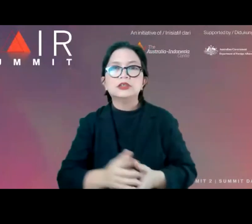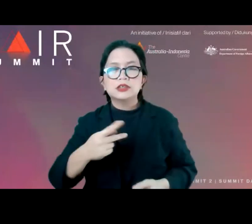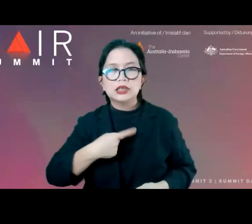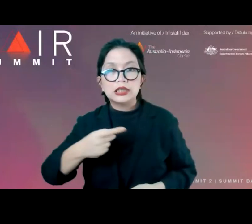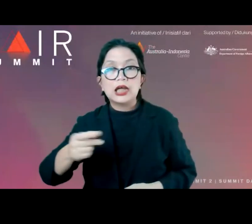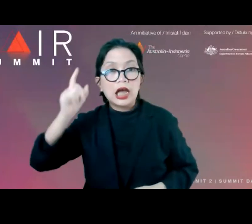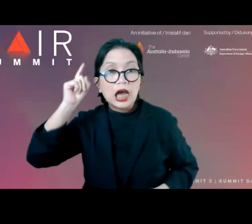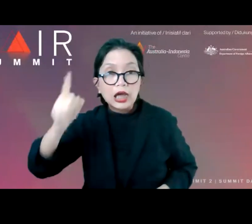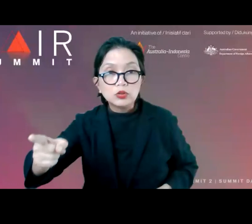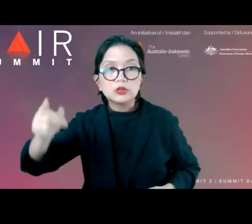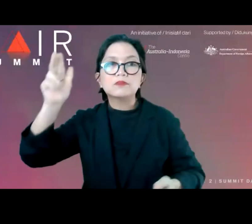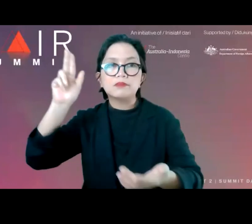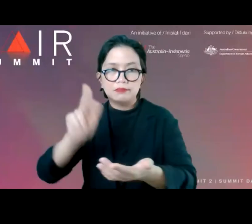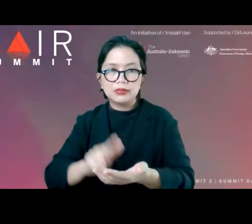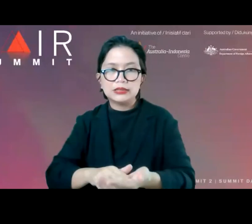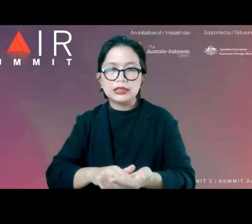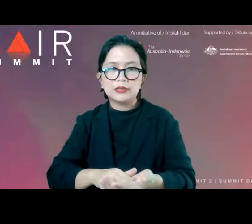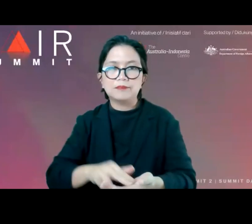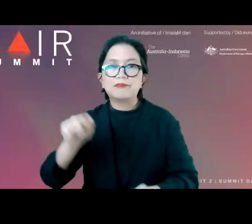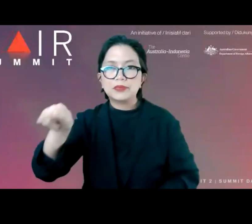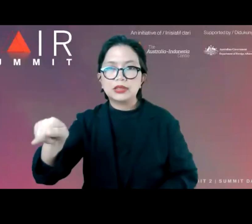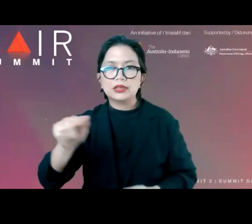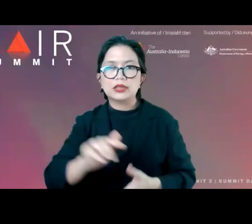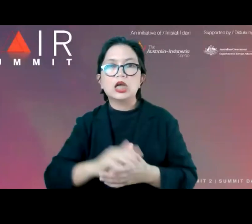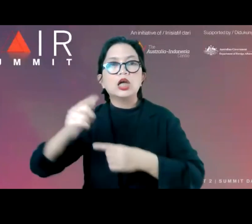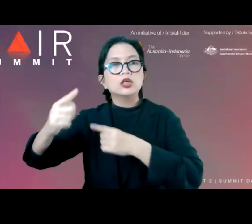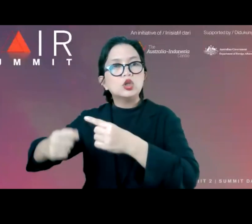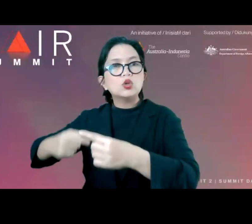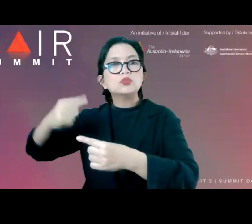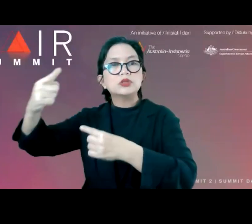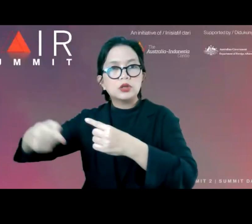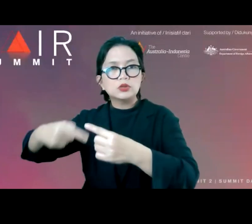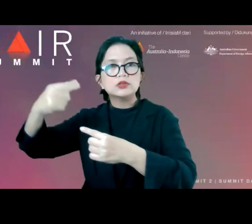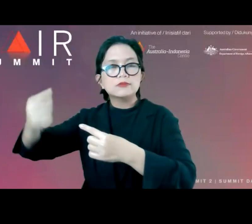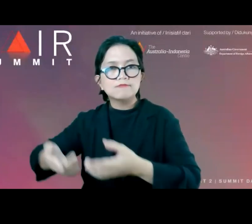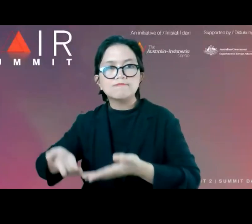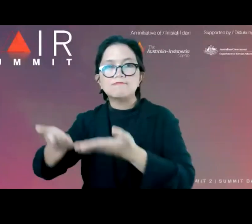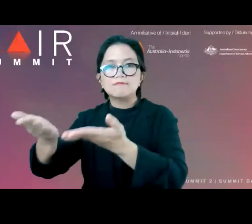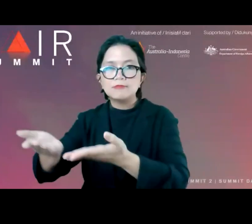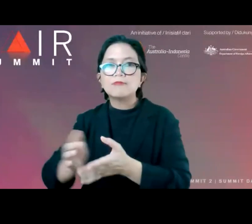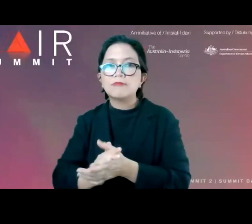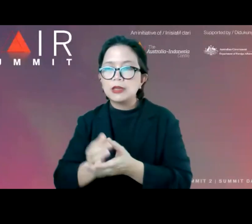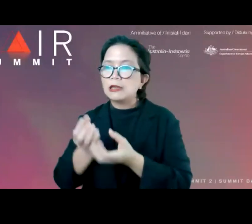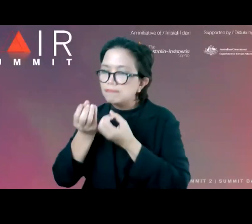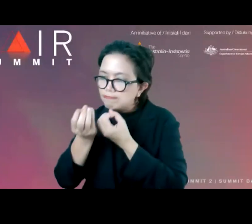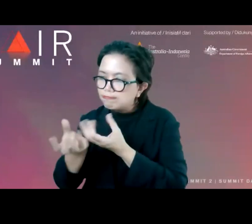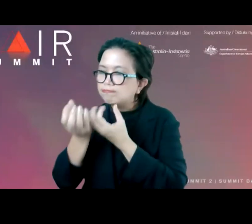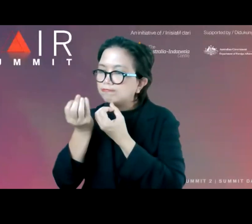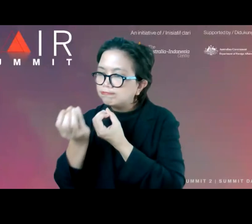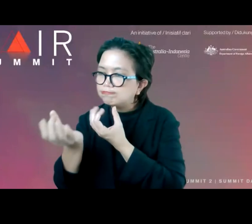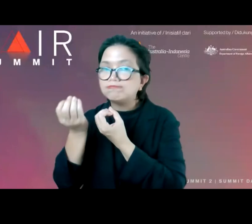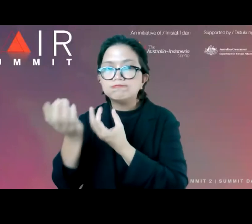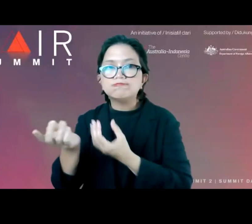constantly reaffirmed in their role, that there is a positive management culture that encourages people